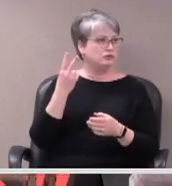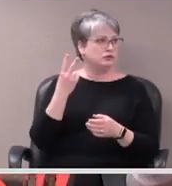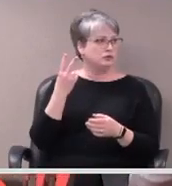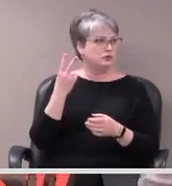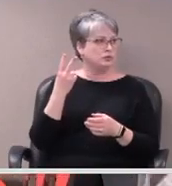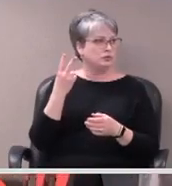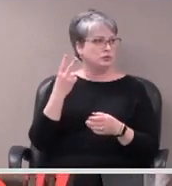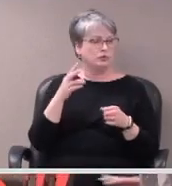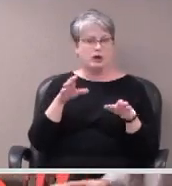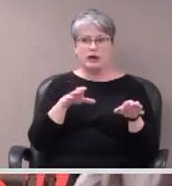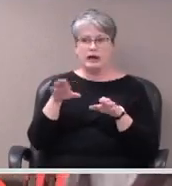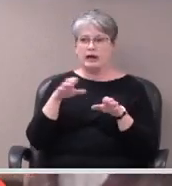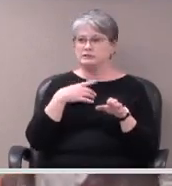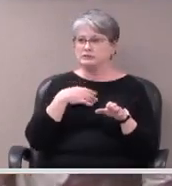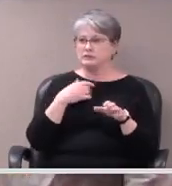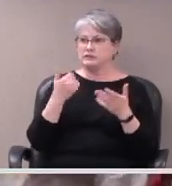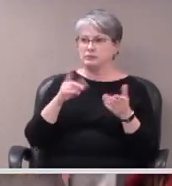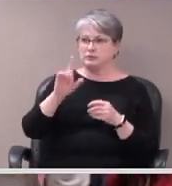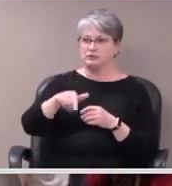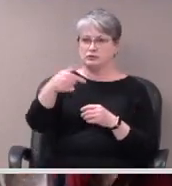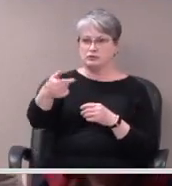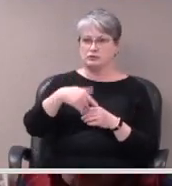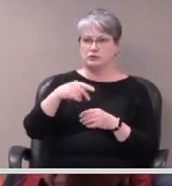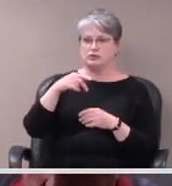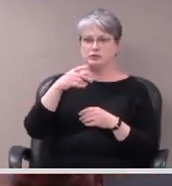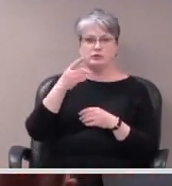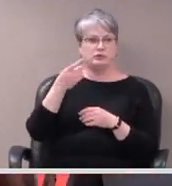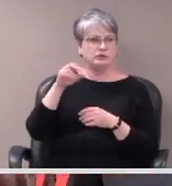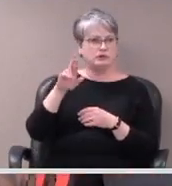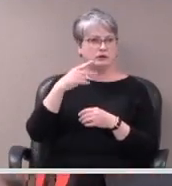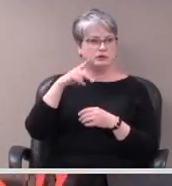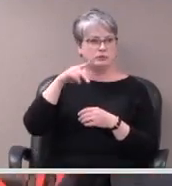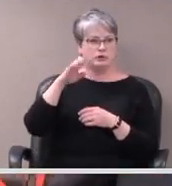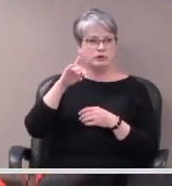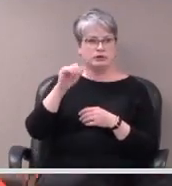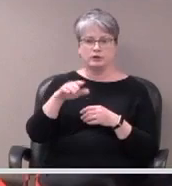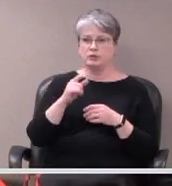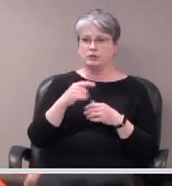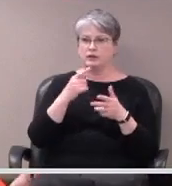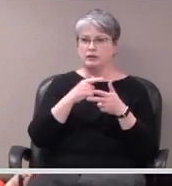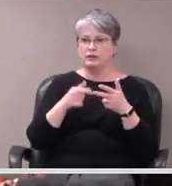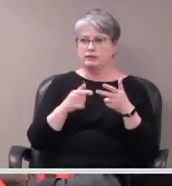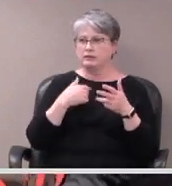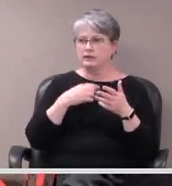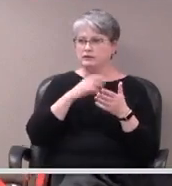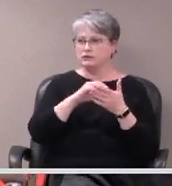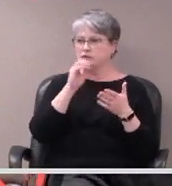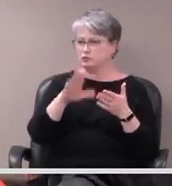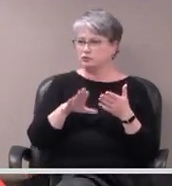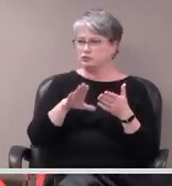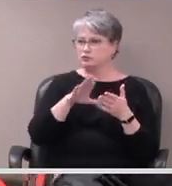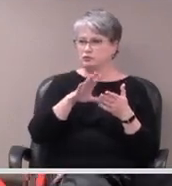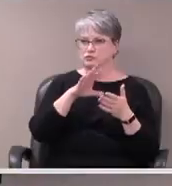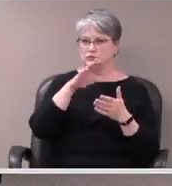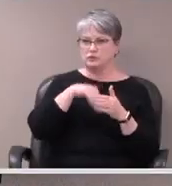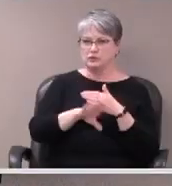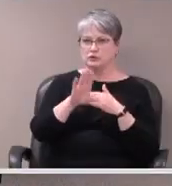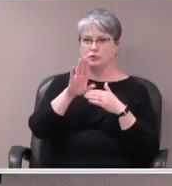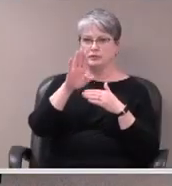items. I will turn it over to Dr. Polio. The items involve student enrollment projections